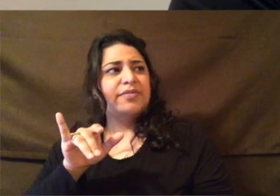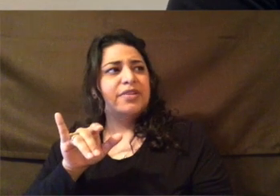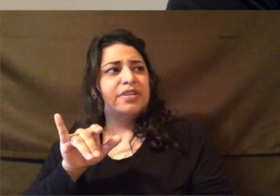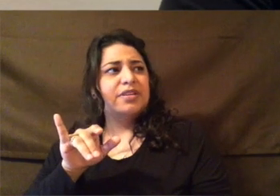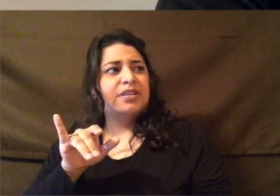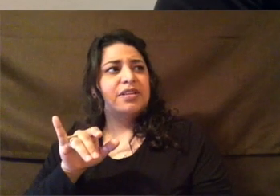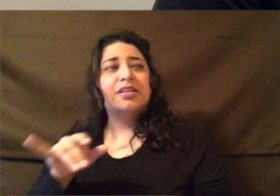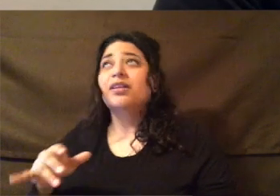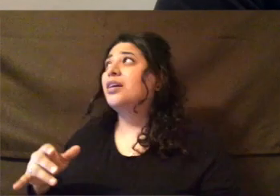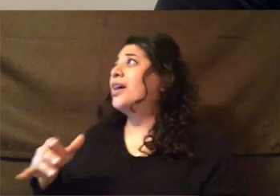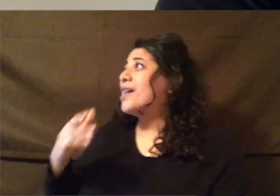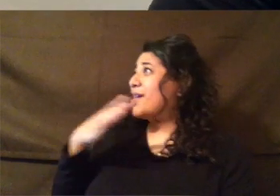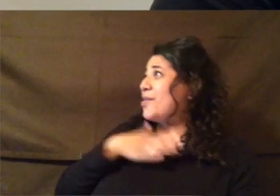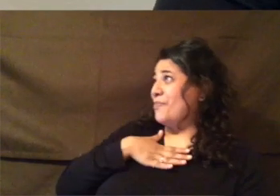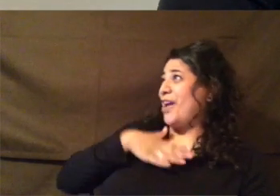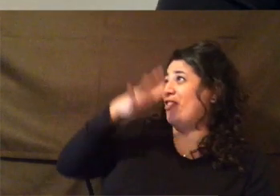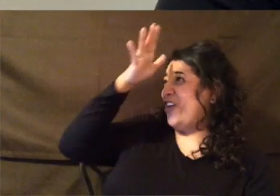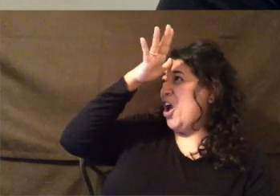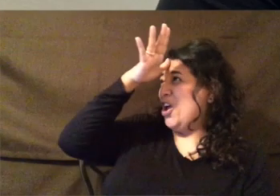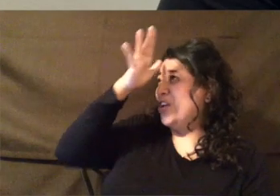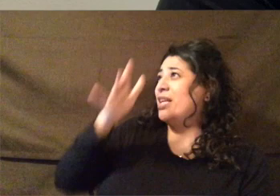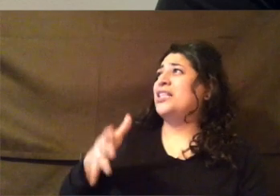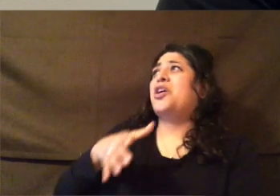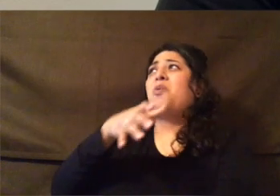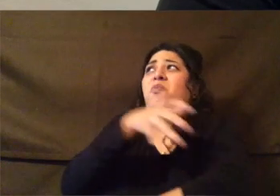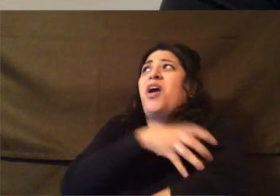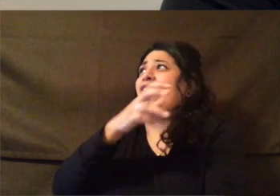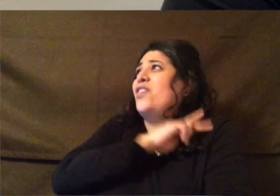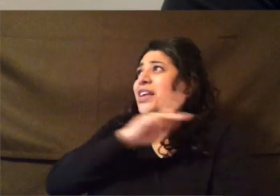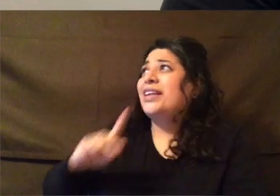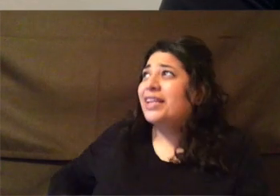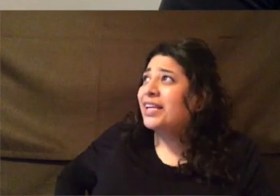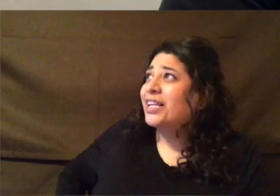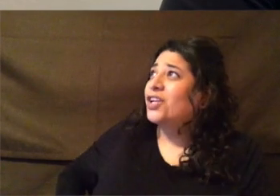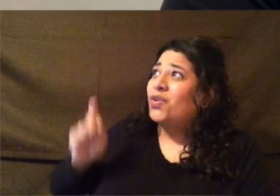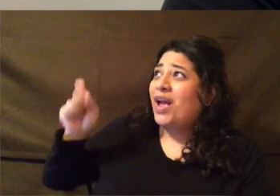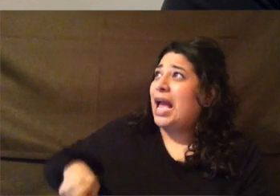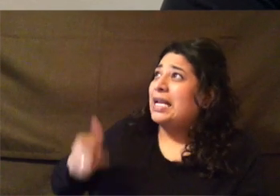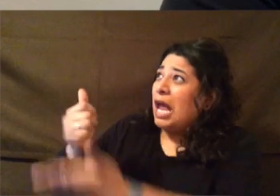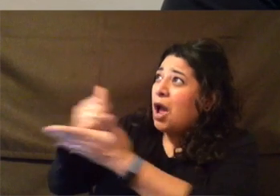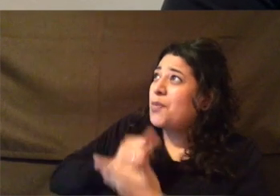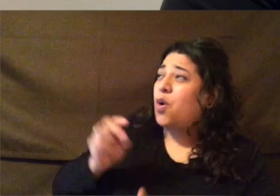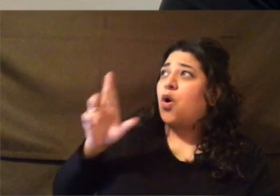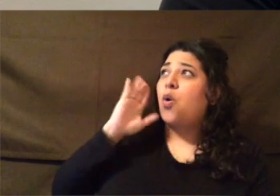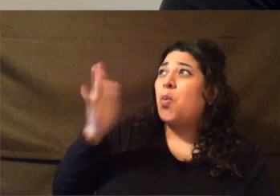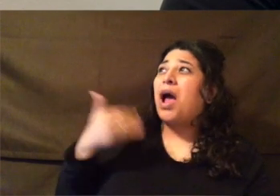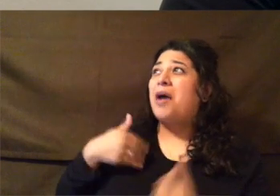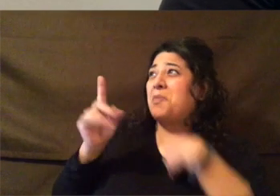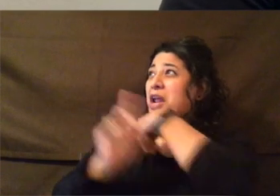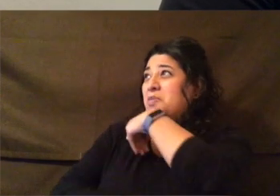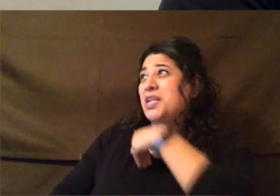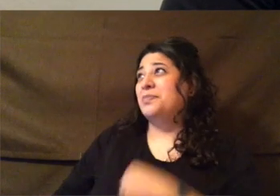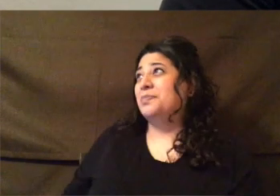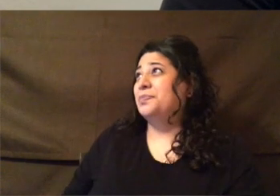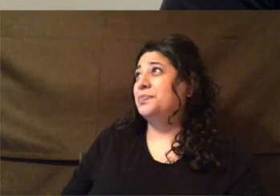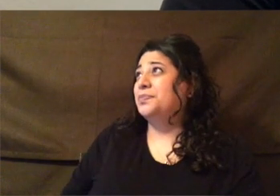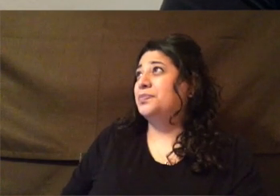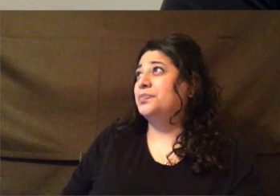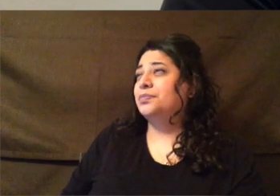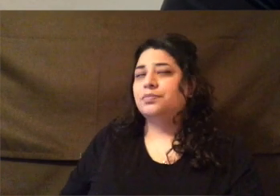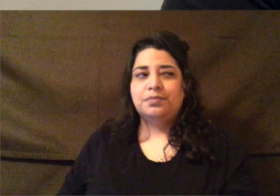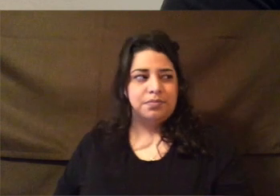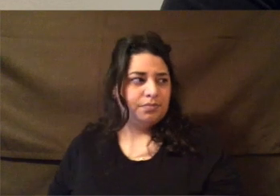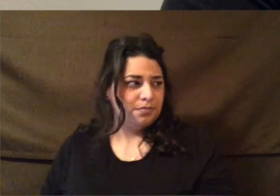3,625, replied the witch. My father, said the princess, is a powerful king. You must help me or there will be